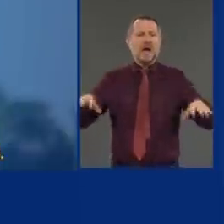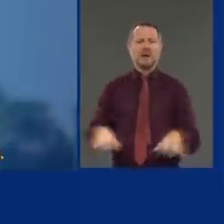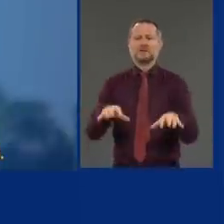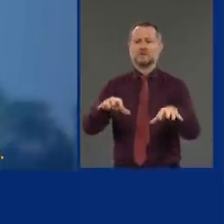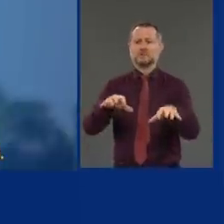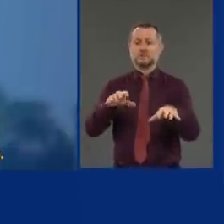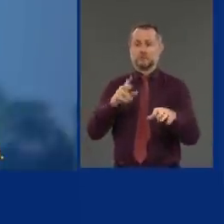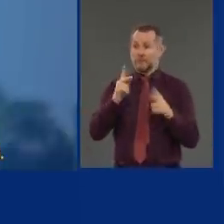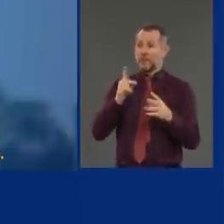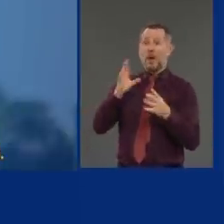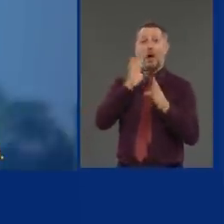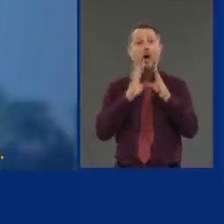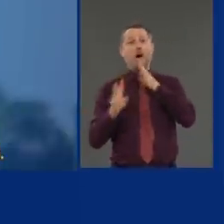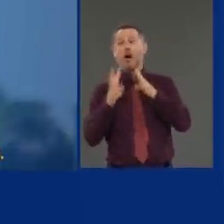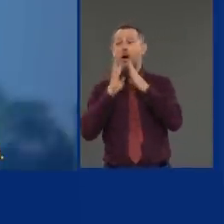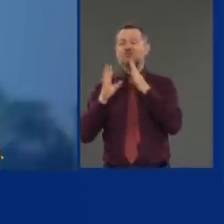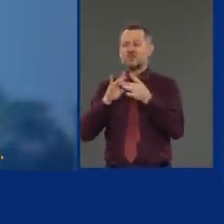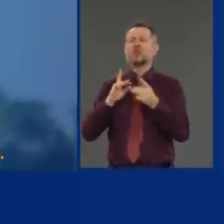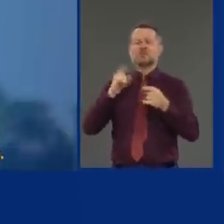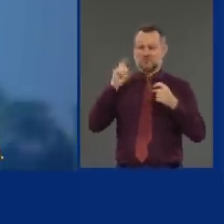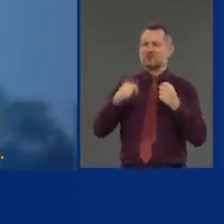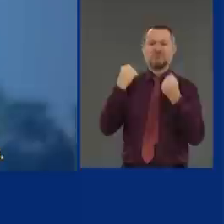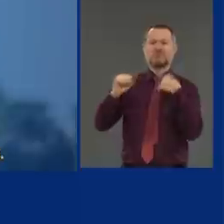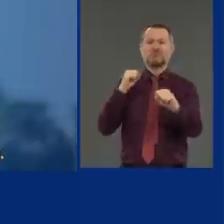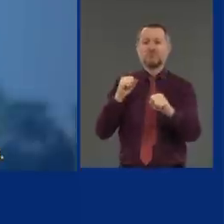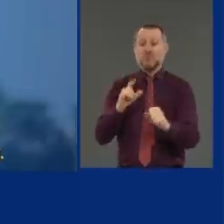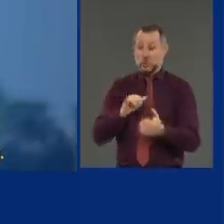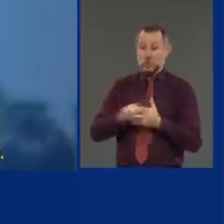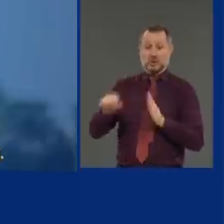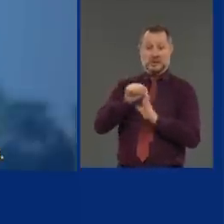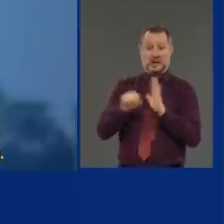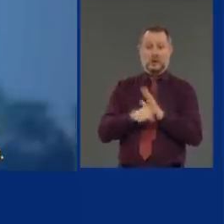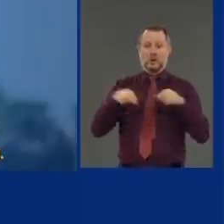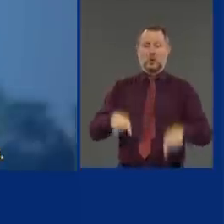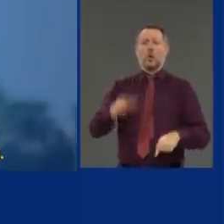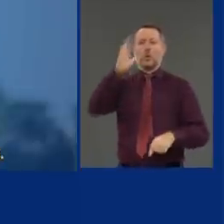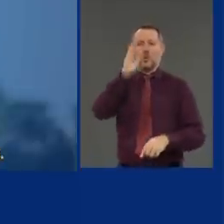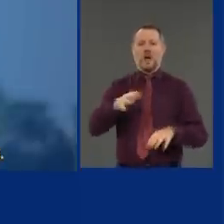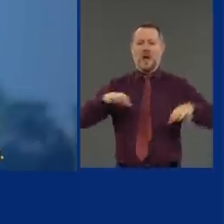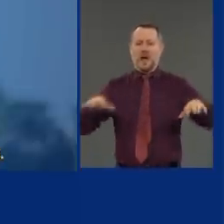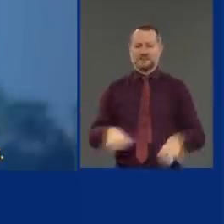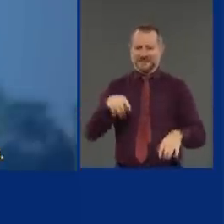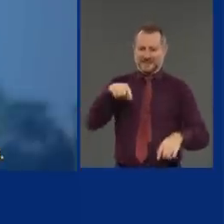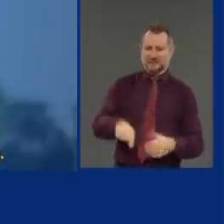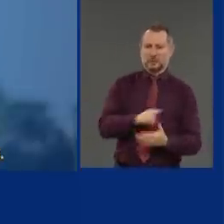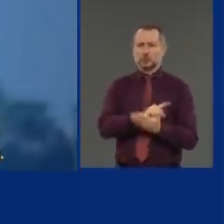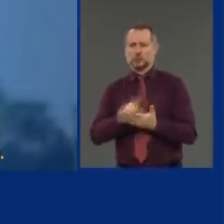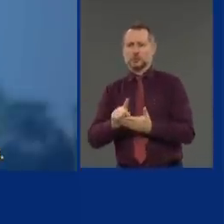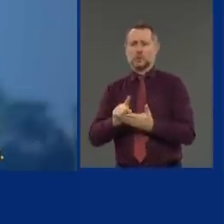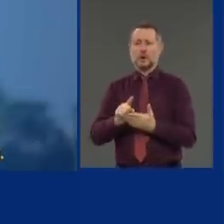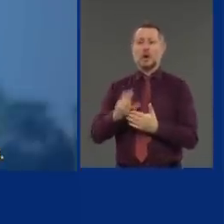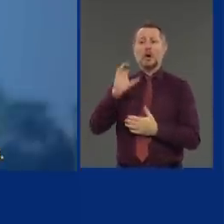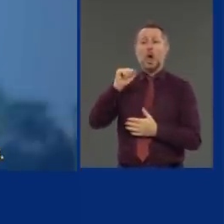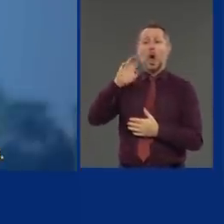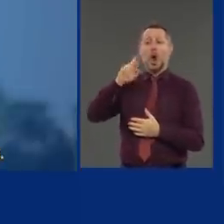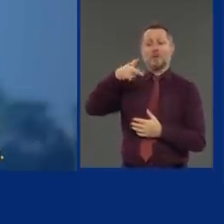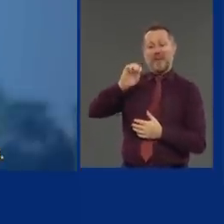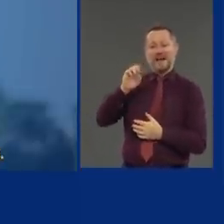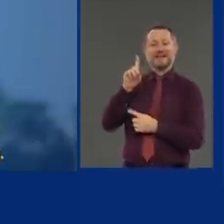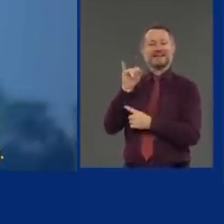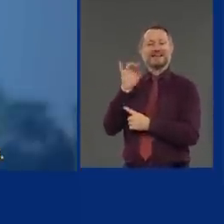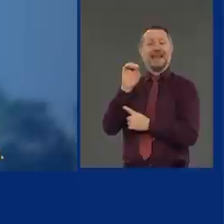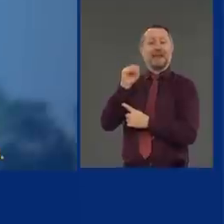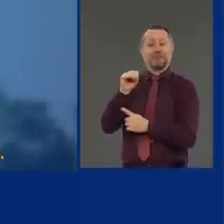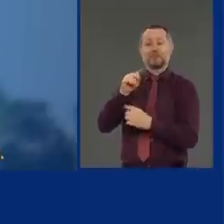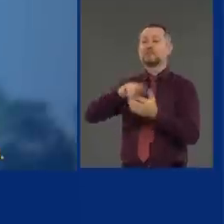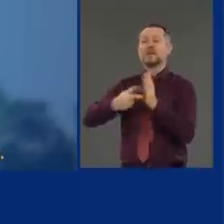the state of New York, and we're going to act this week. Carpe diem seize the day. Carpe momentum seize the moment. There's a